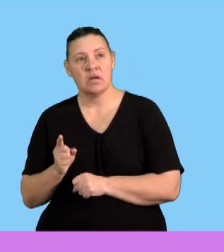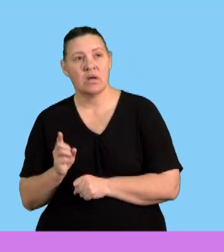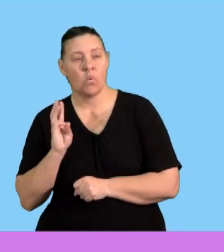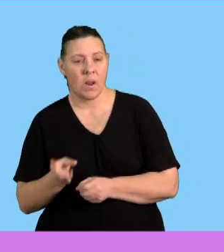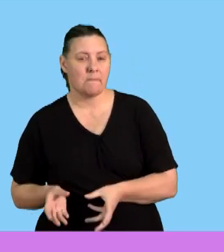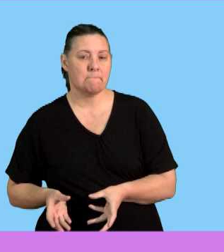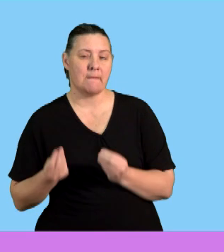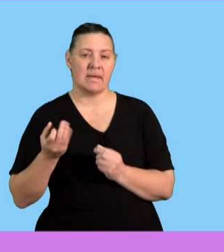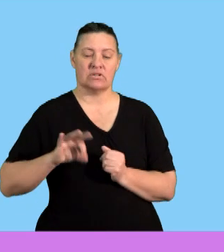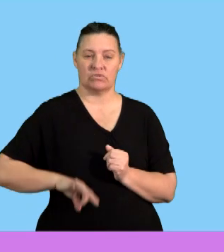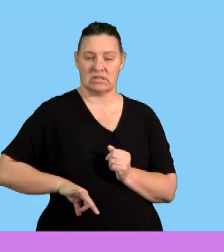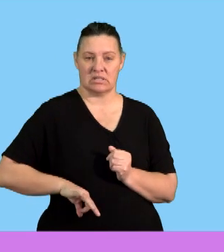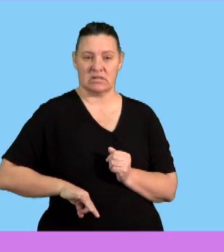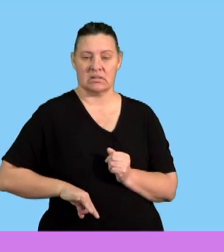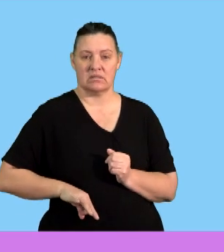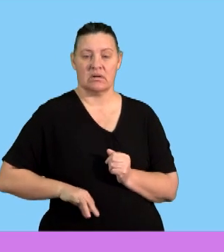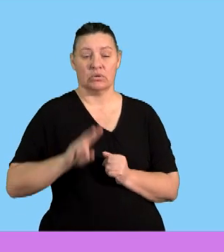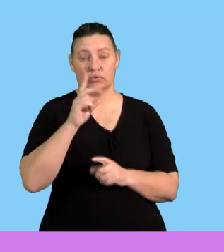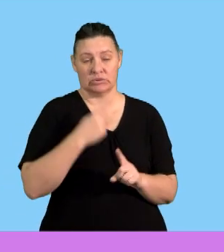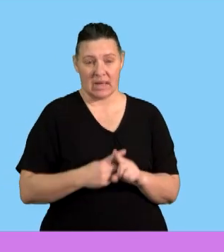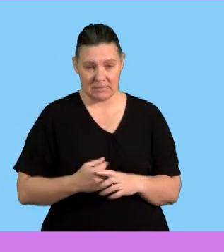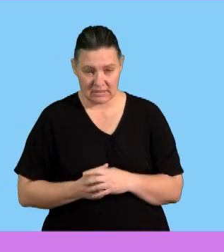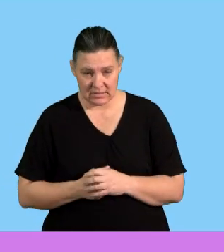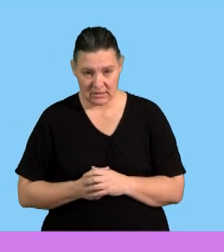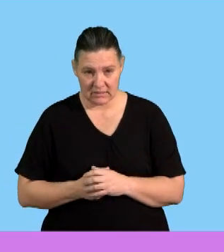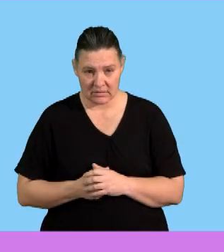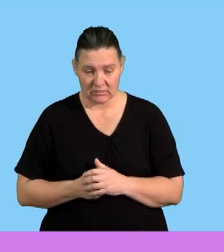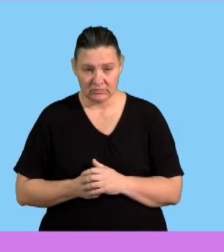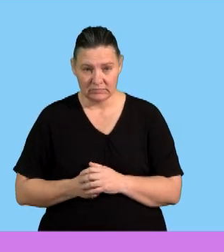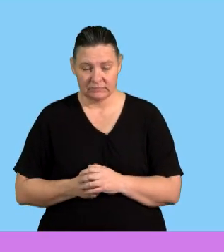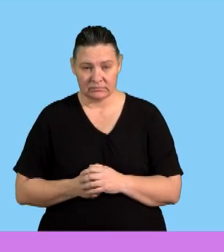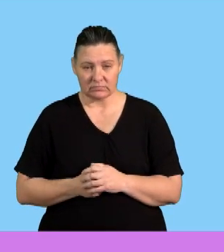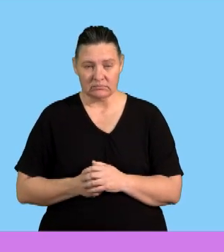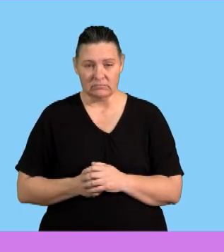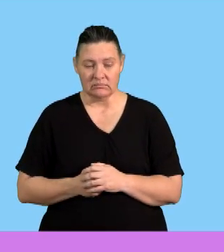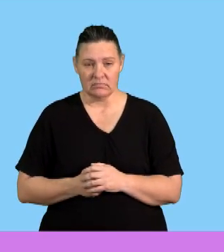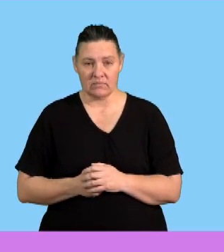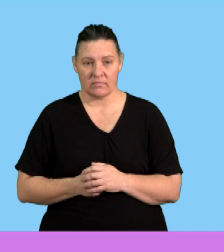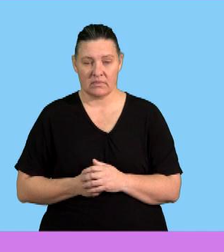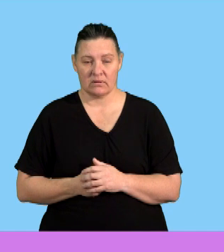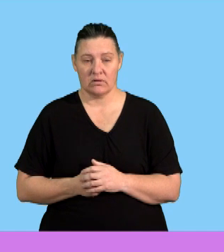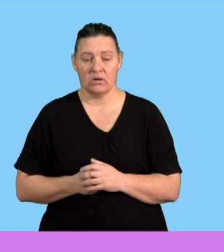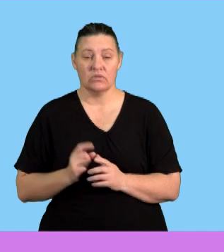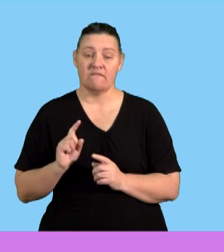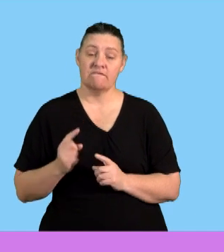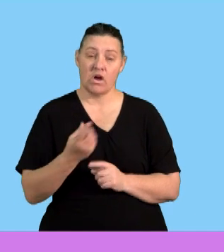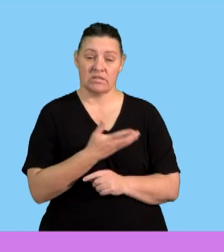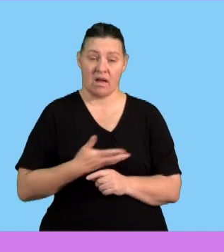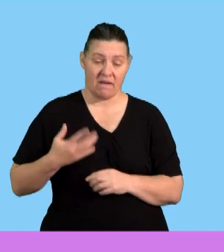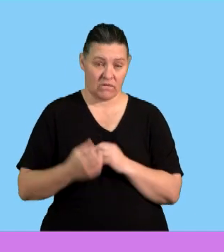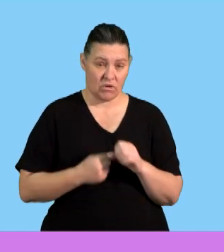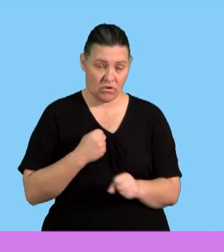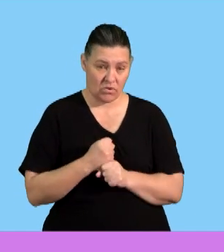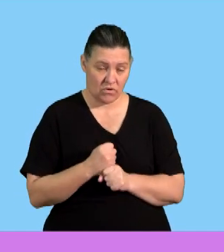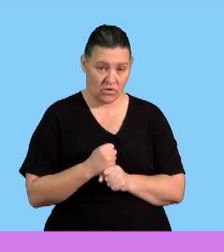he is going to earn interest two times or twice. So the